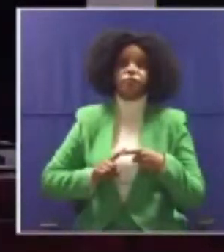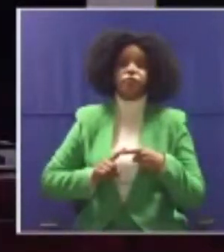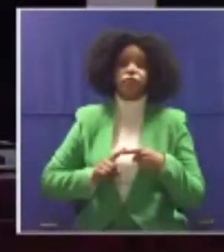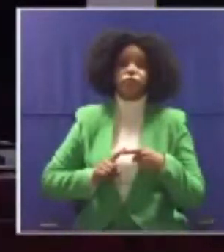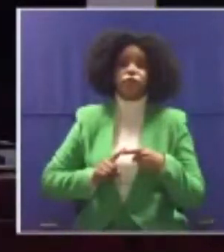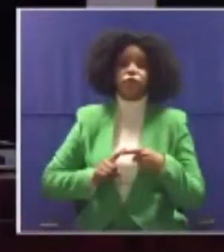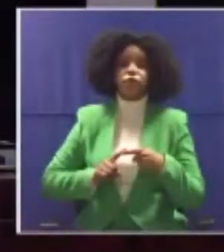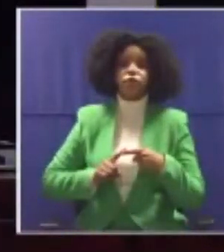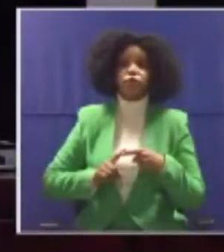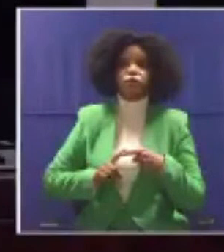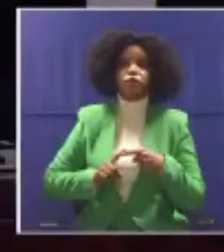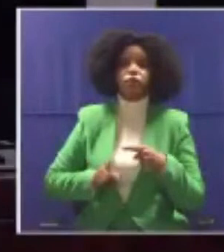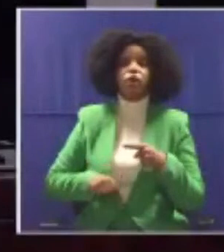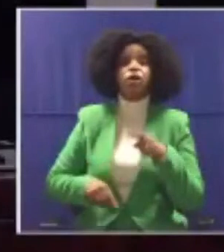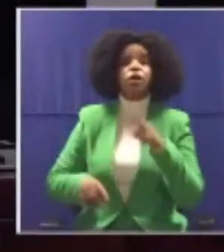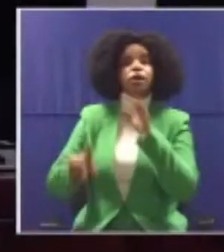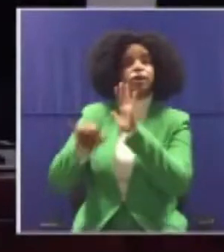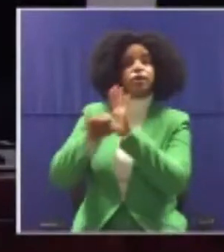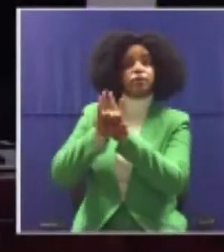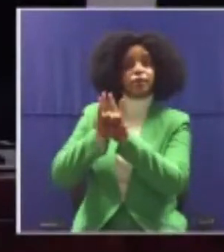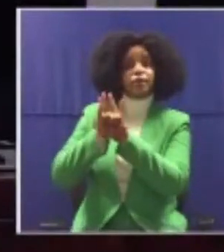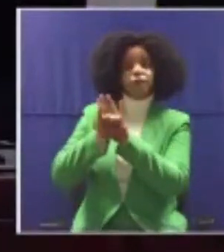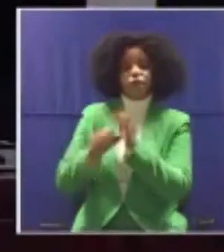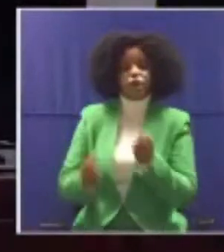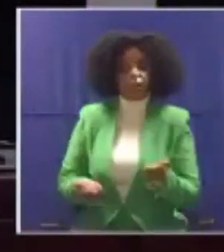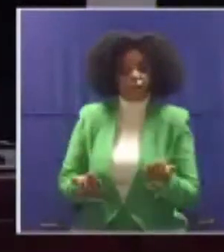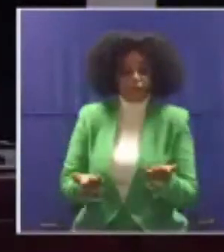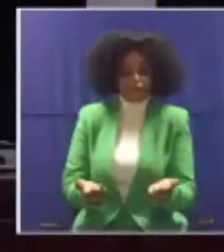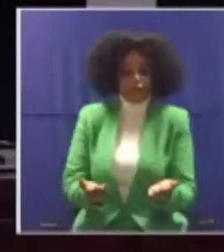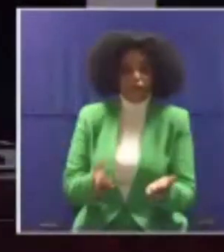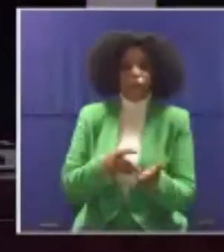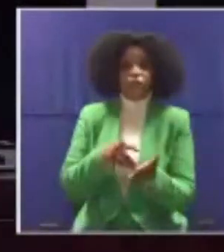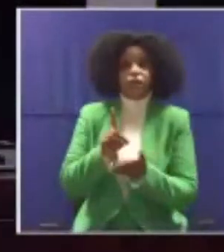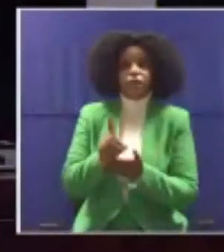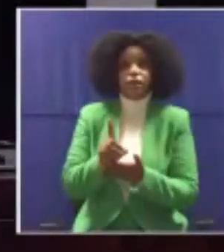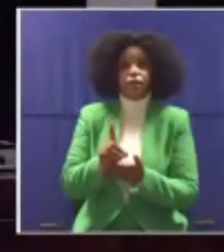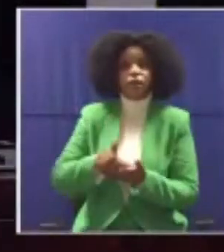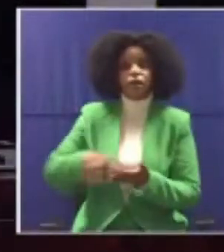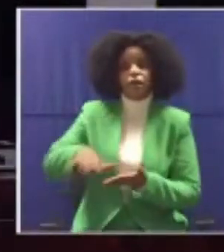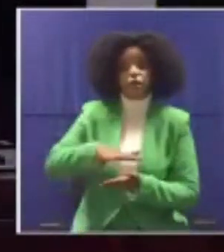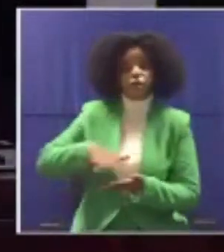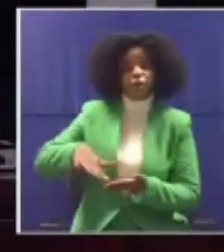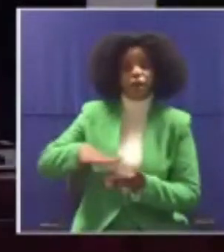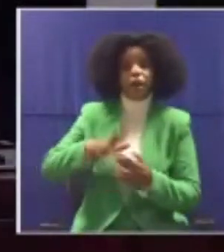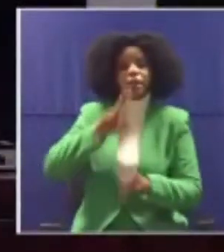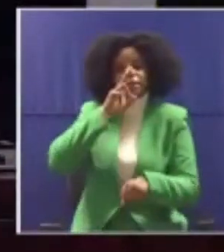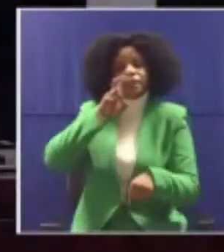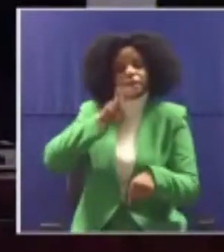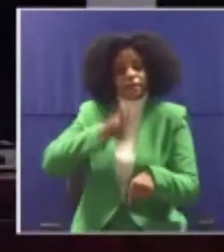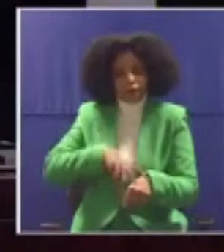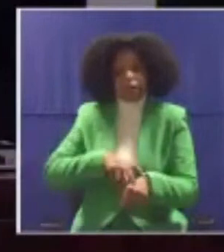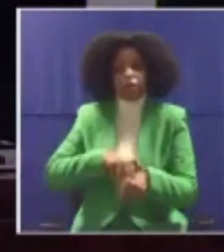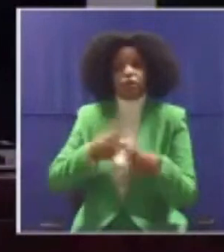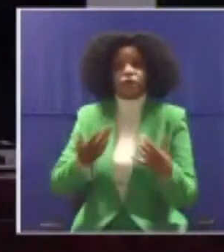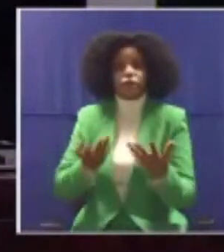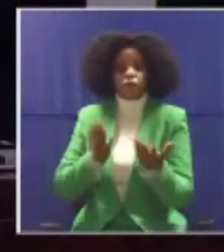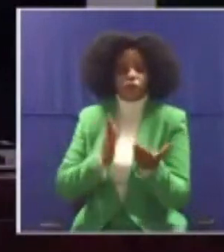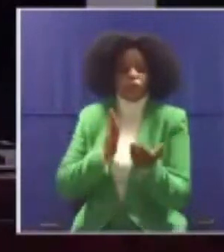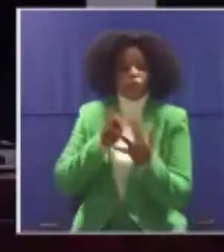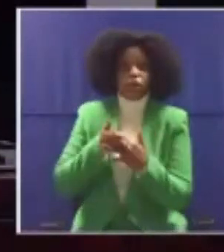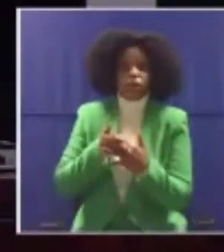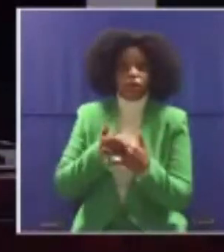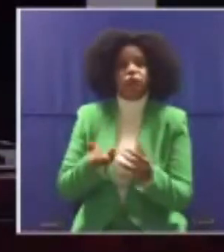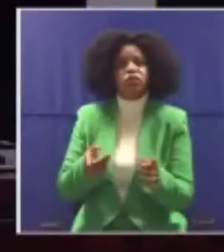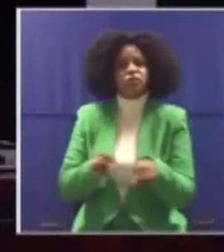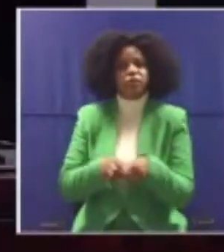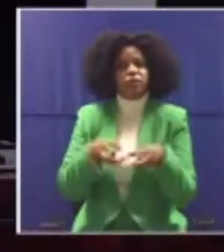1, identify service delivery hotspots for intervention, as we have been